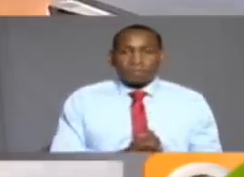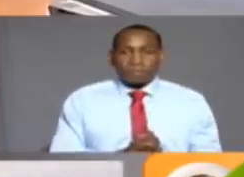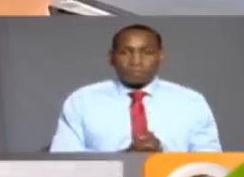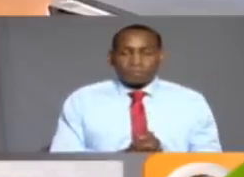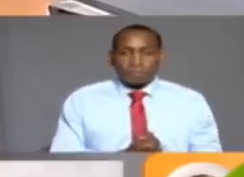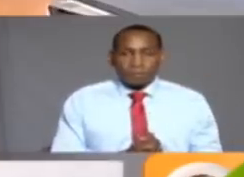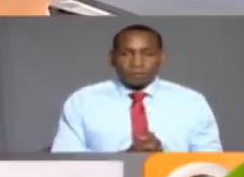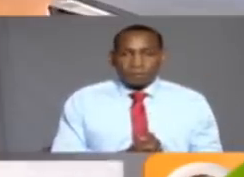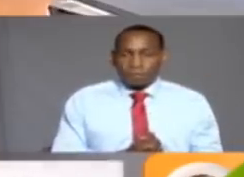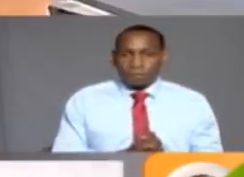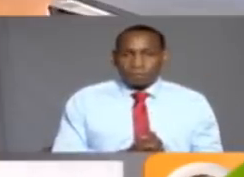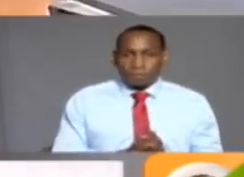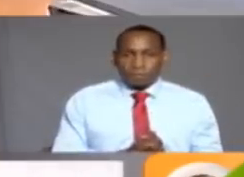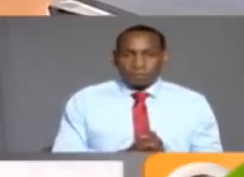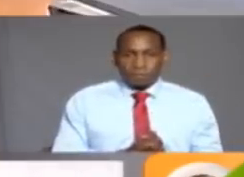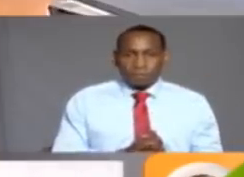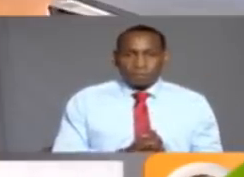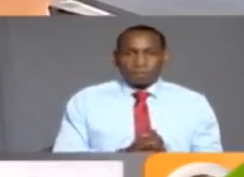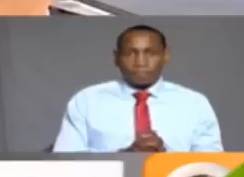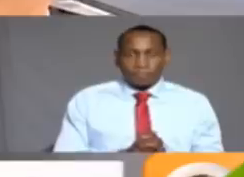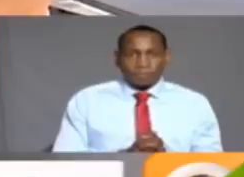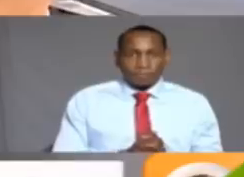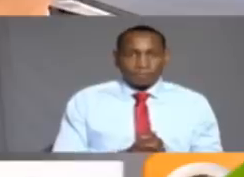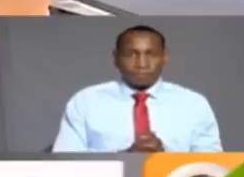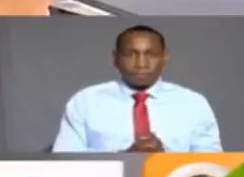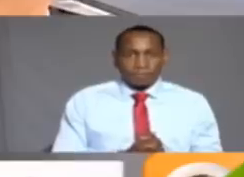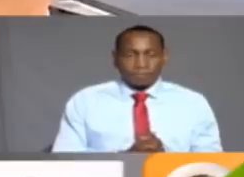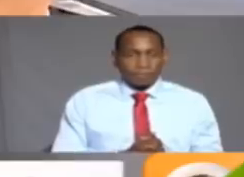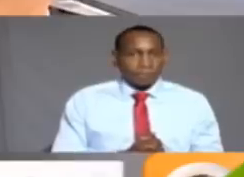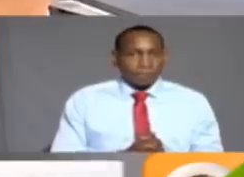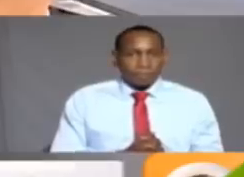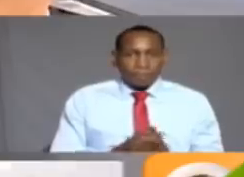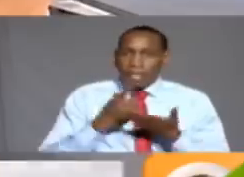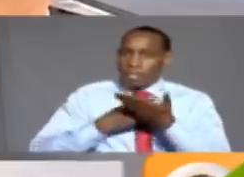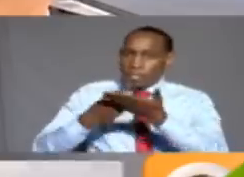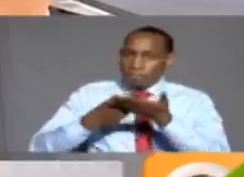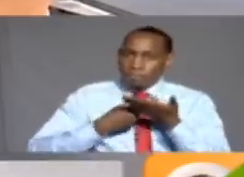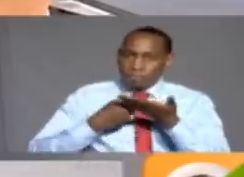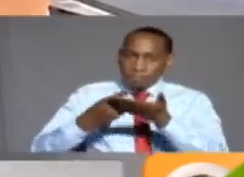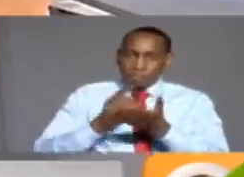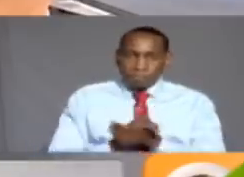government. He should have. It's the executive that is implementing.